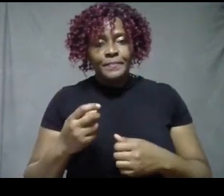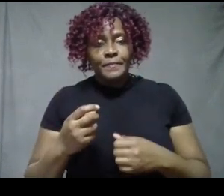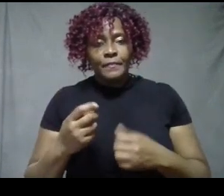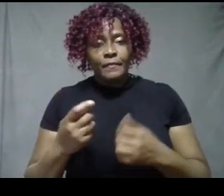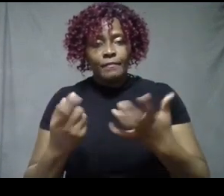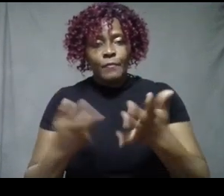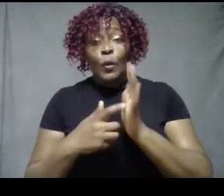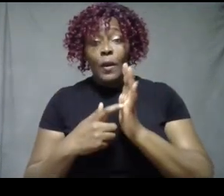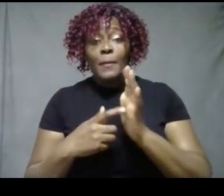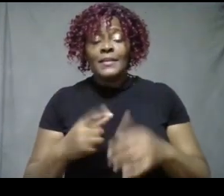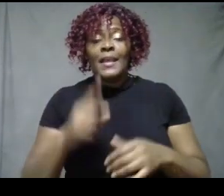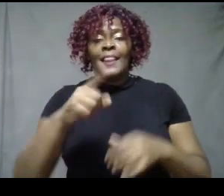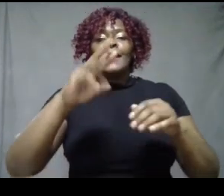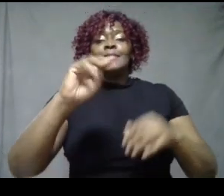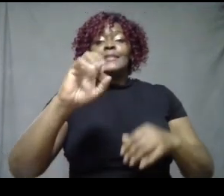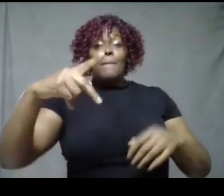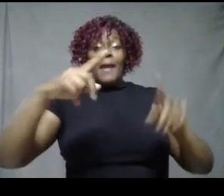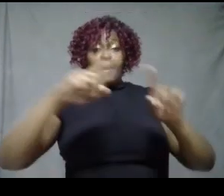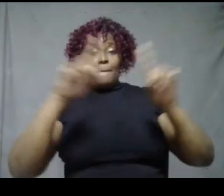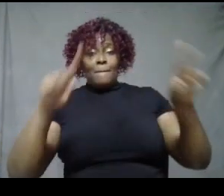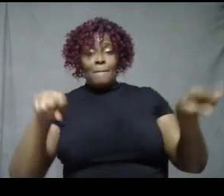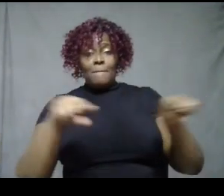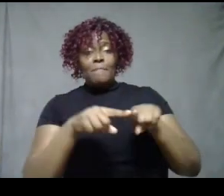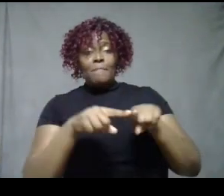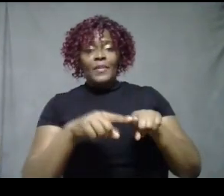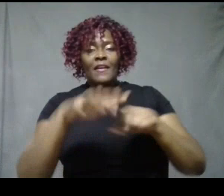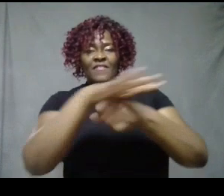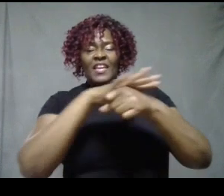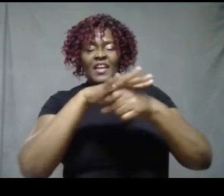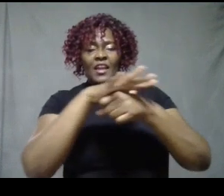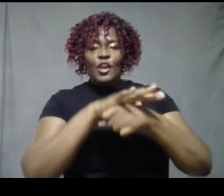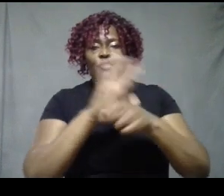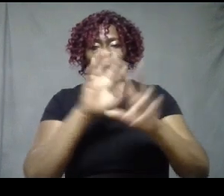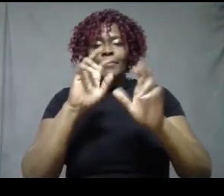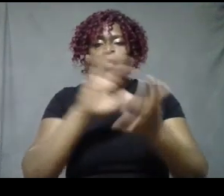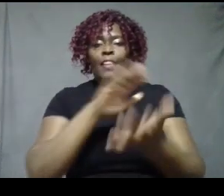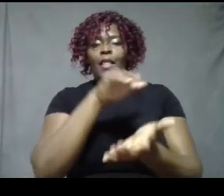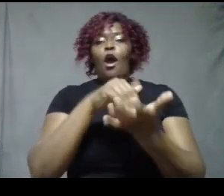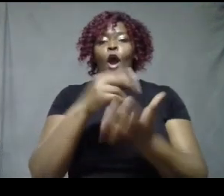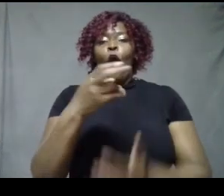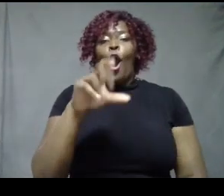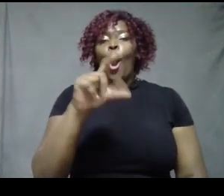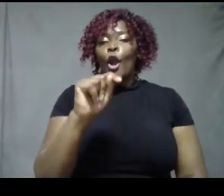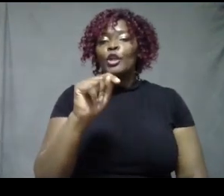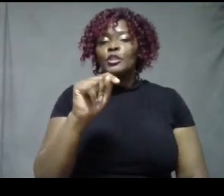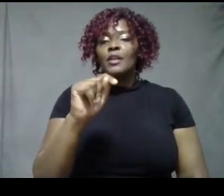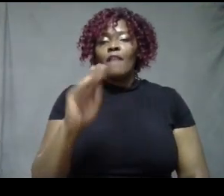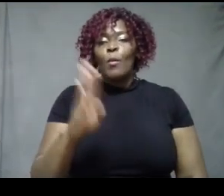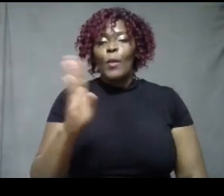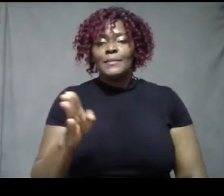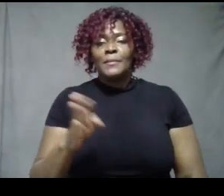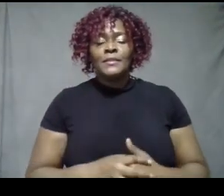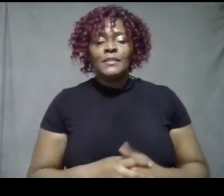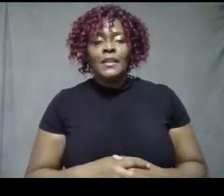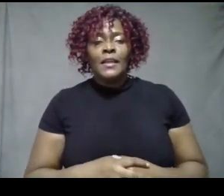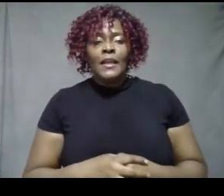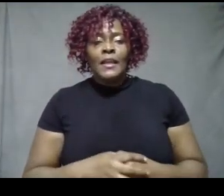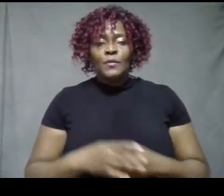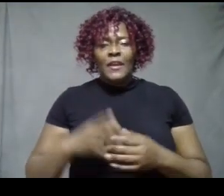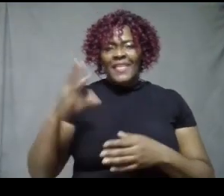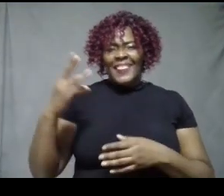map of the area, what we're calling Heart of Boynton. So on the north side, you have the C-16 Canal. On